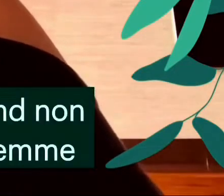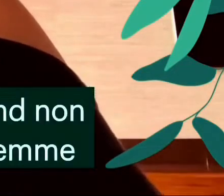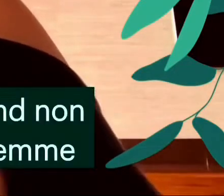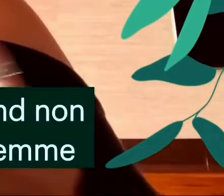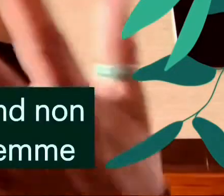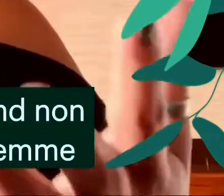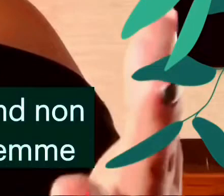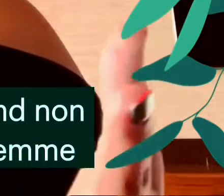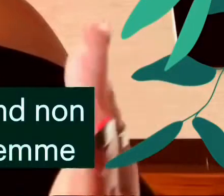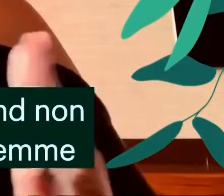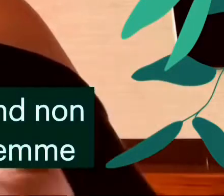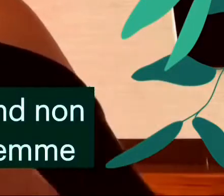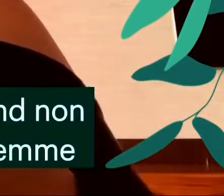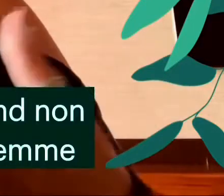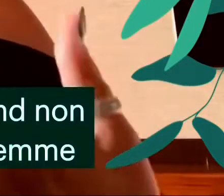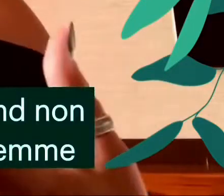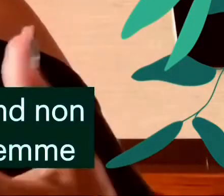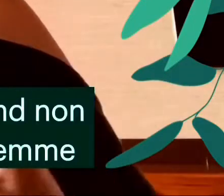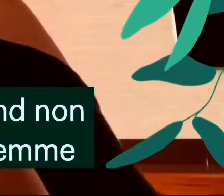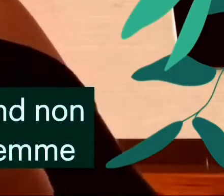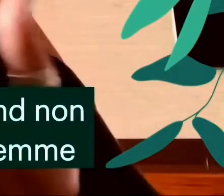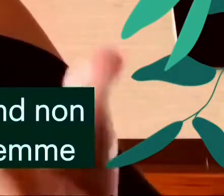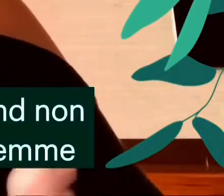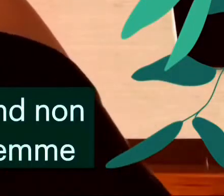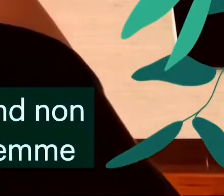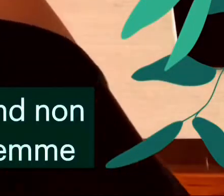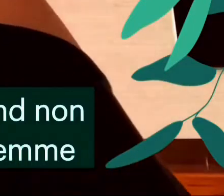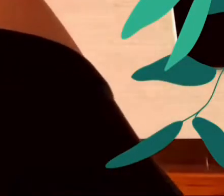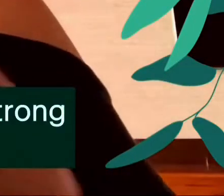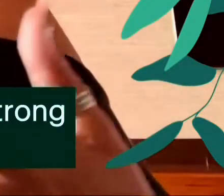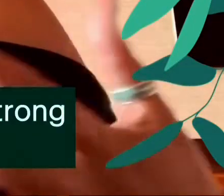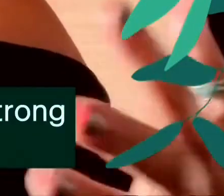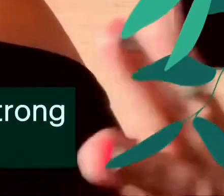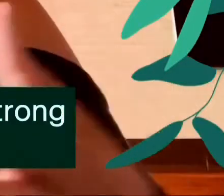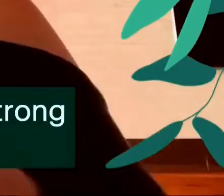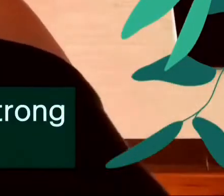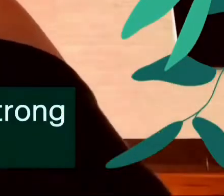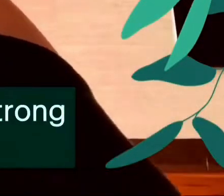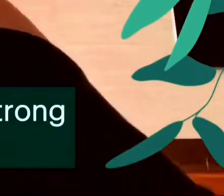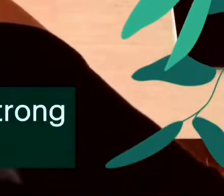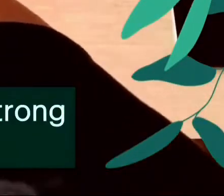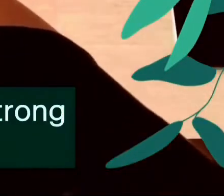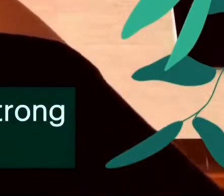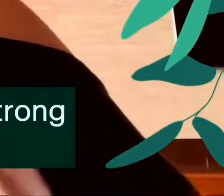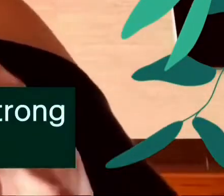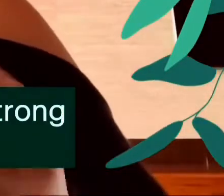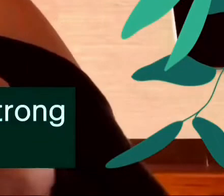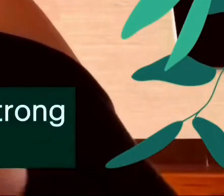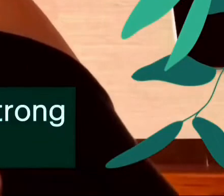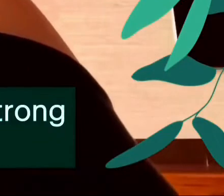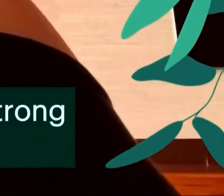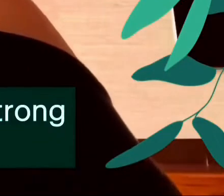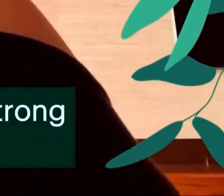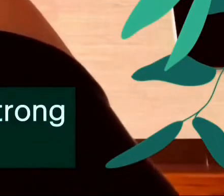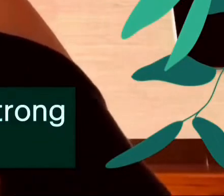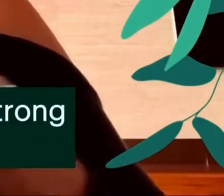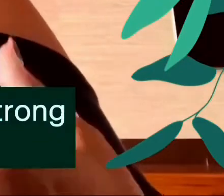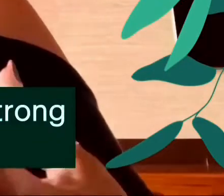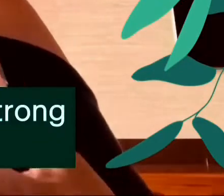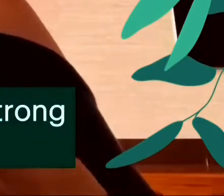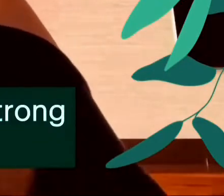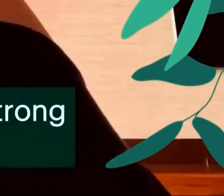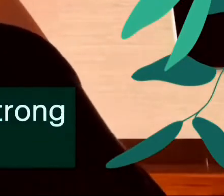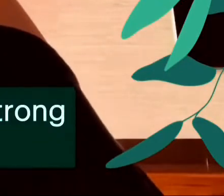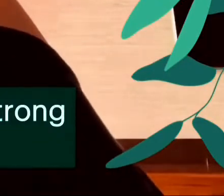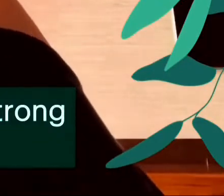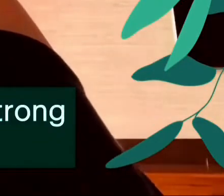cis and non-binary and straight and dyke and femme and masc and stud and soft and strong and ancestral